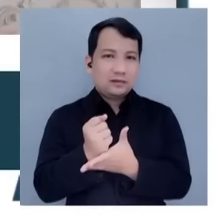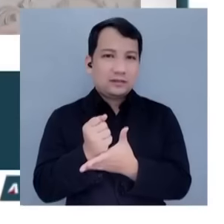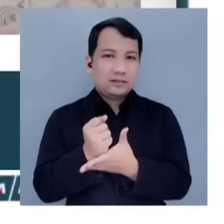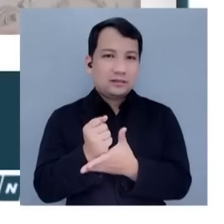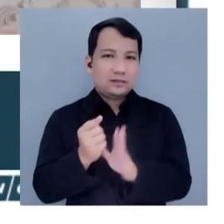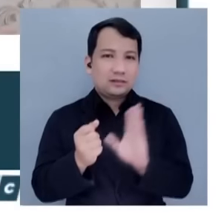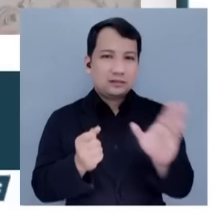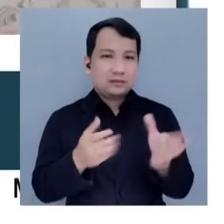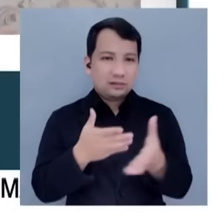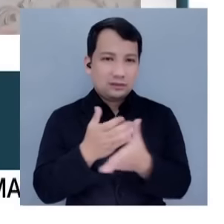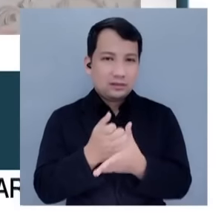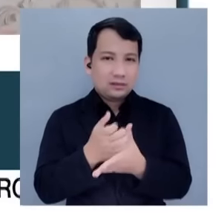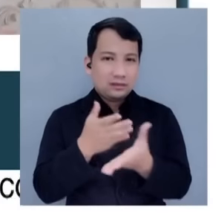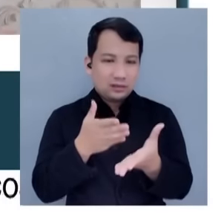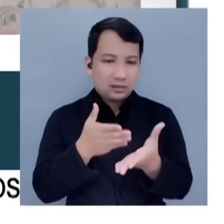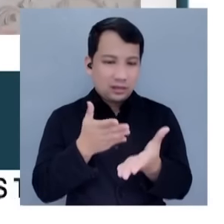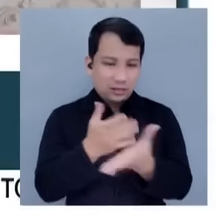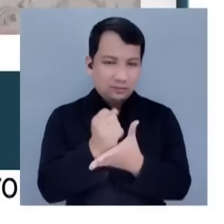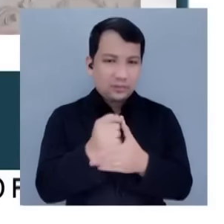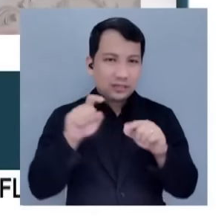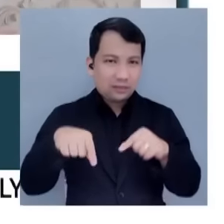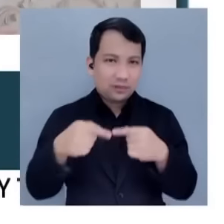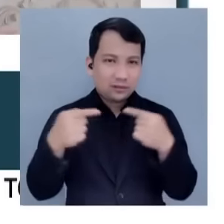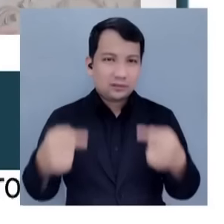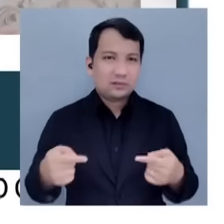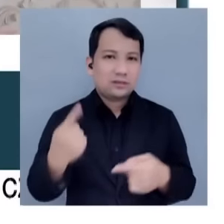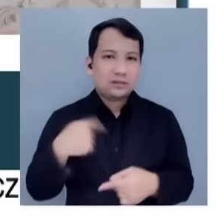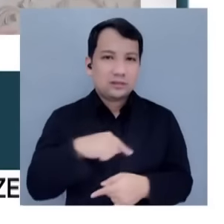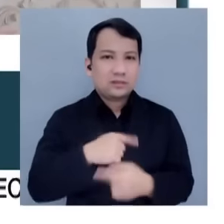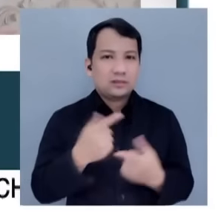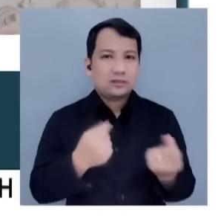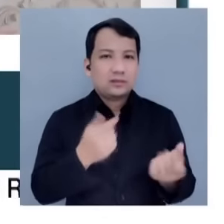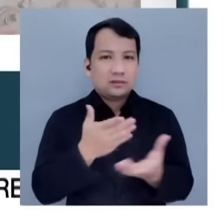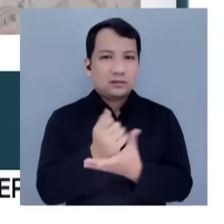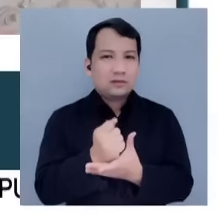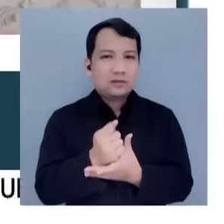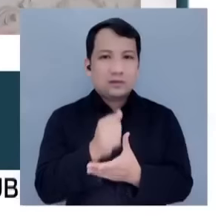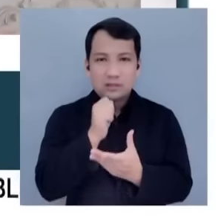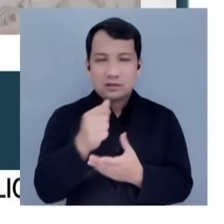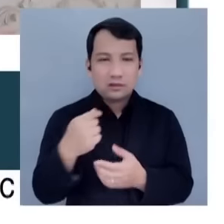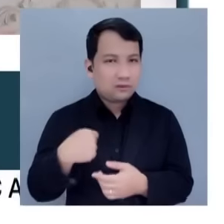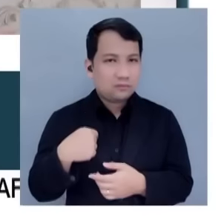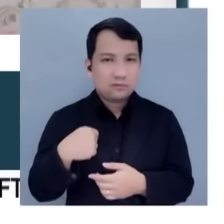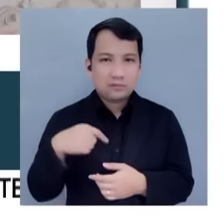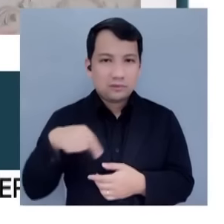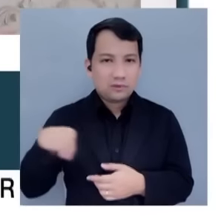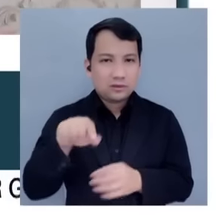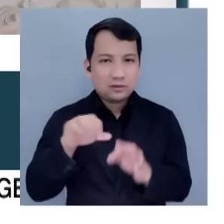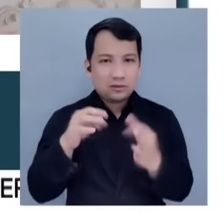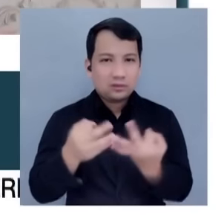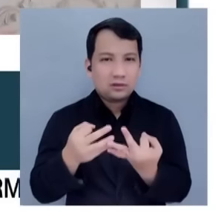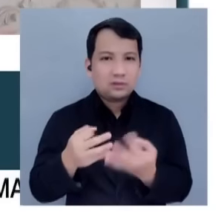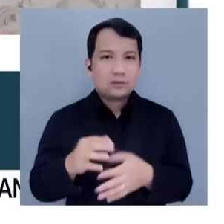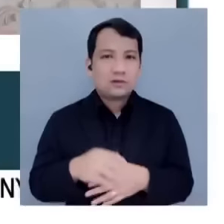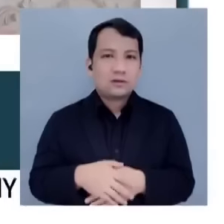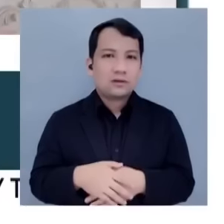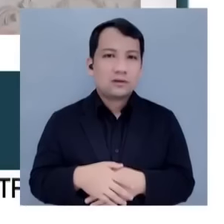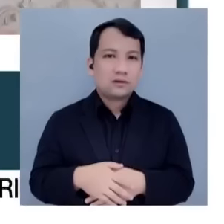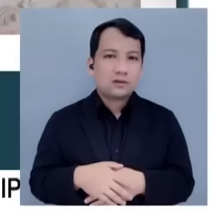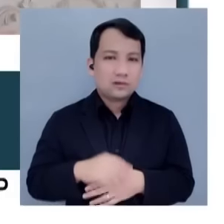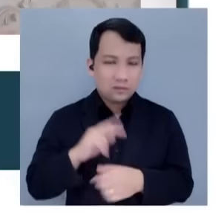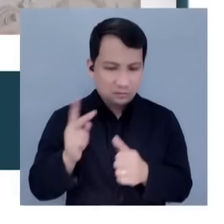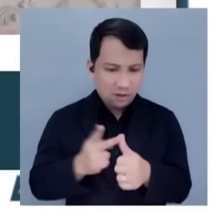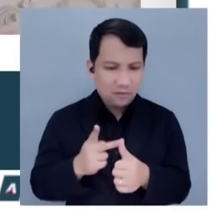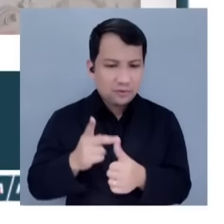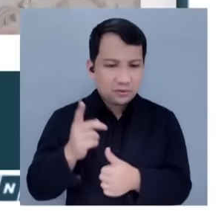hanggat hindi ito ipinaglalaban. So yun ang ginagawa natin dito. And this is not just for me, not just for my family, although of course it is primarily for my